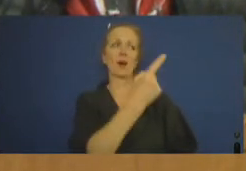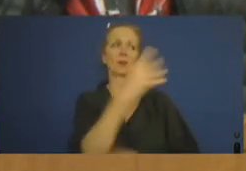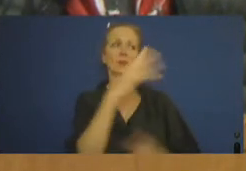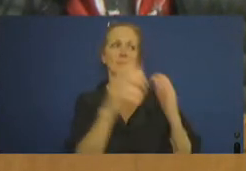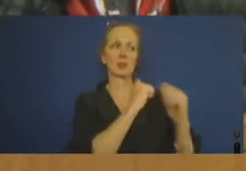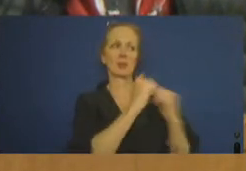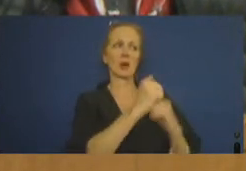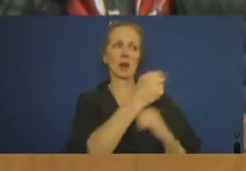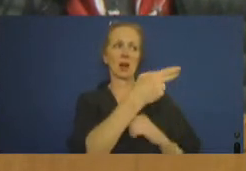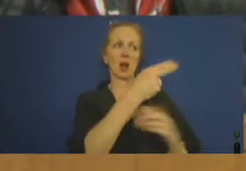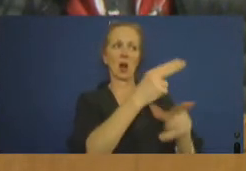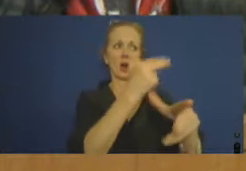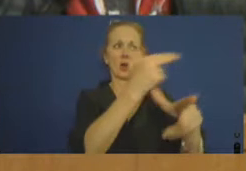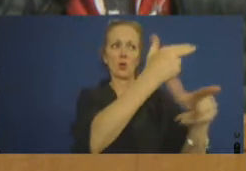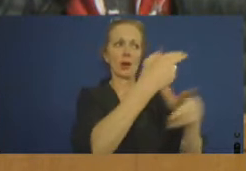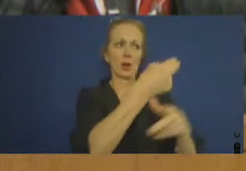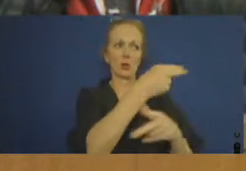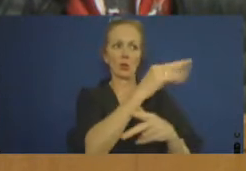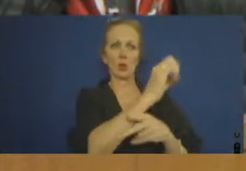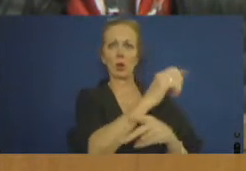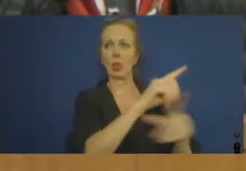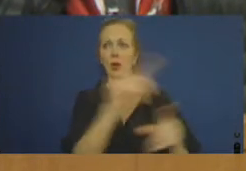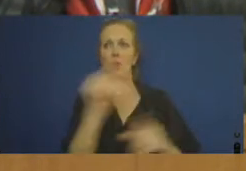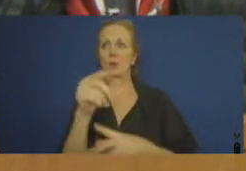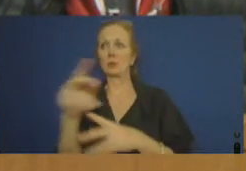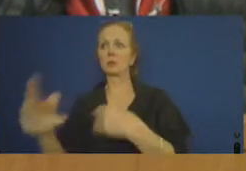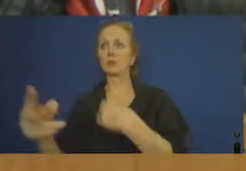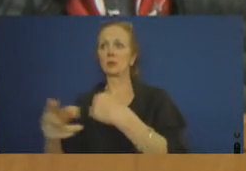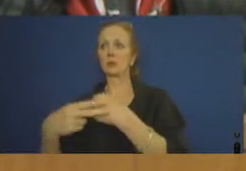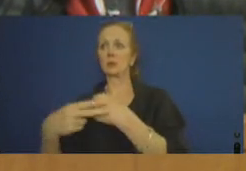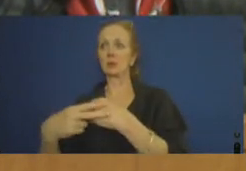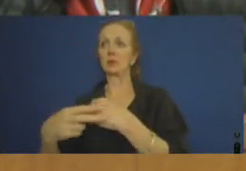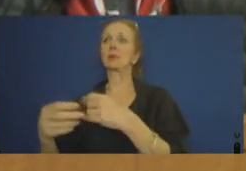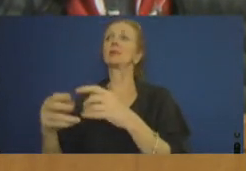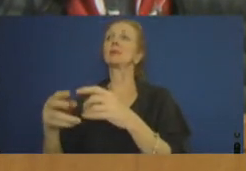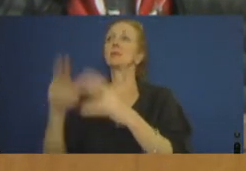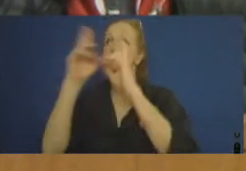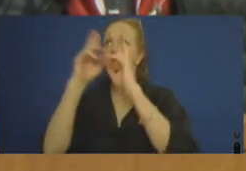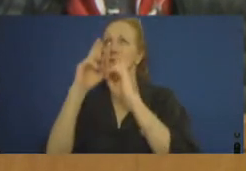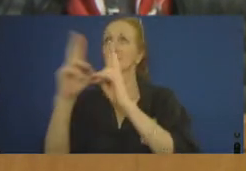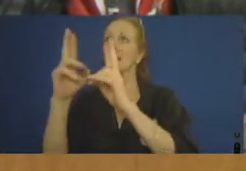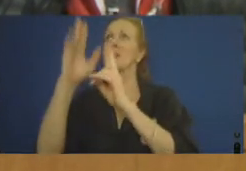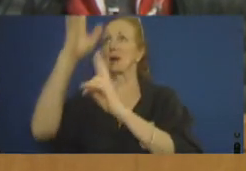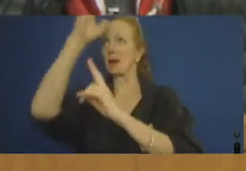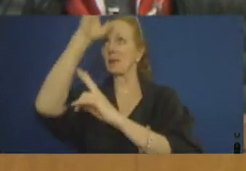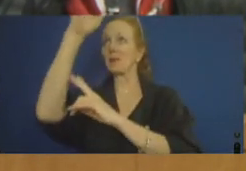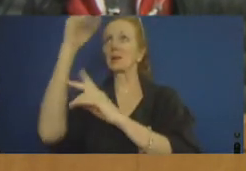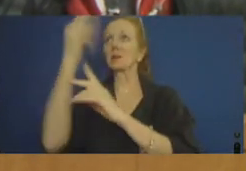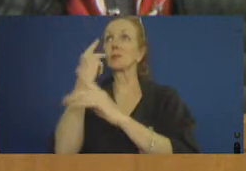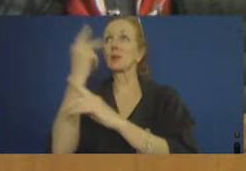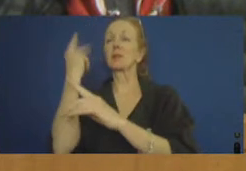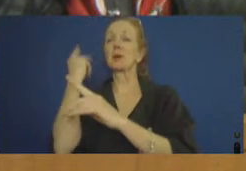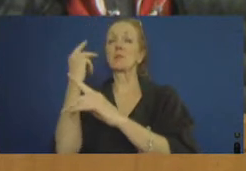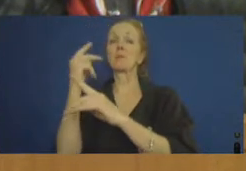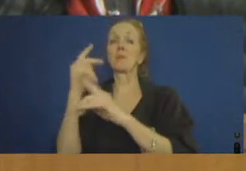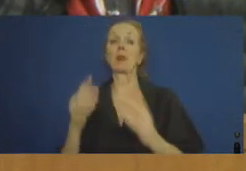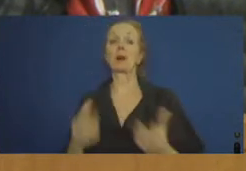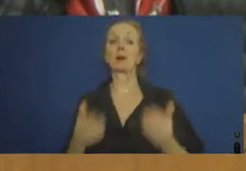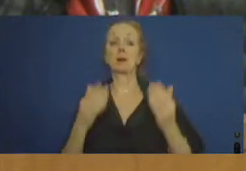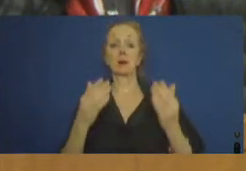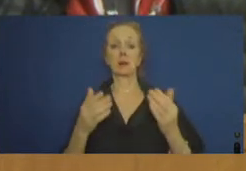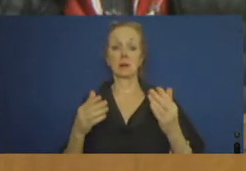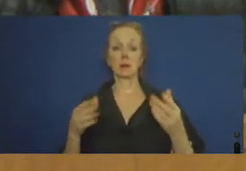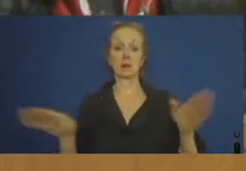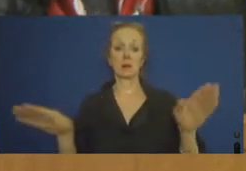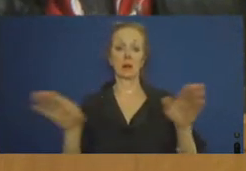has since been preserved as a sculpture in honor of my grandfather's memory. Before the council today is a resolution to close the